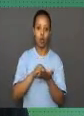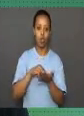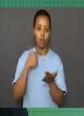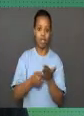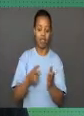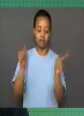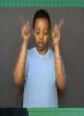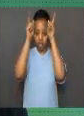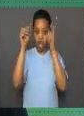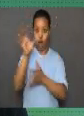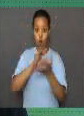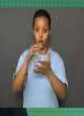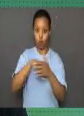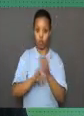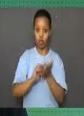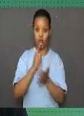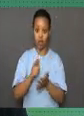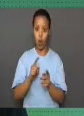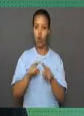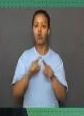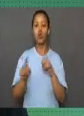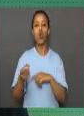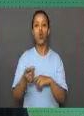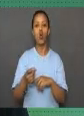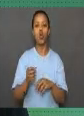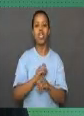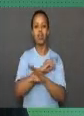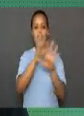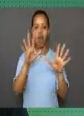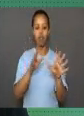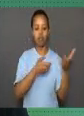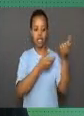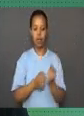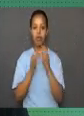antenna complex absorb different wavelengths of light.